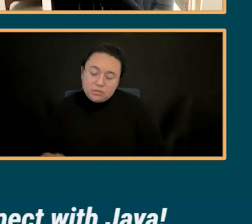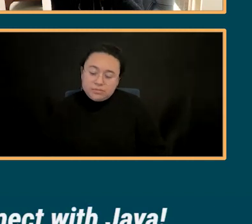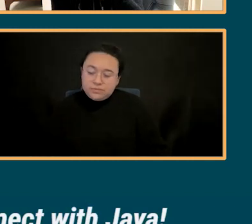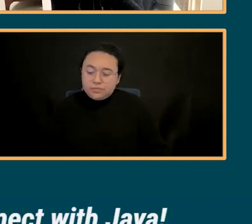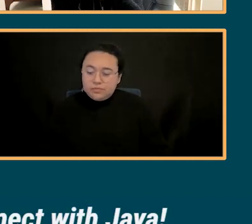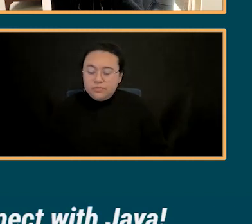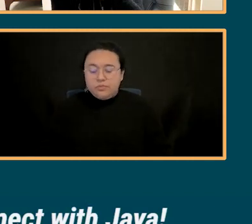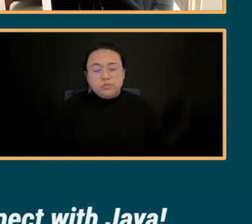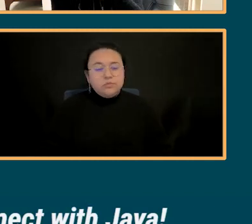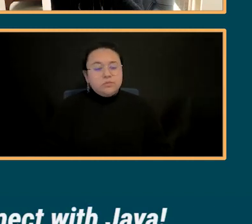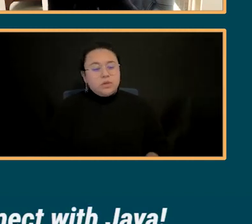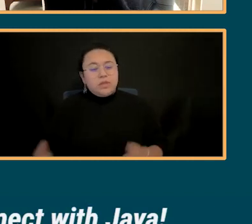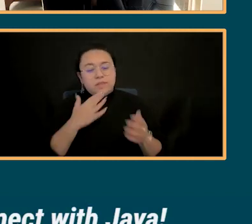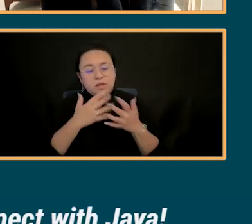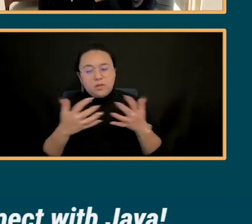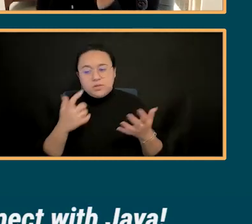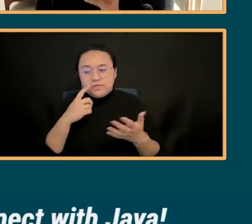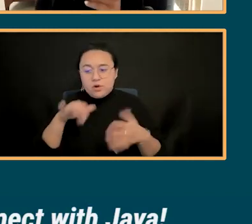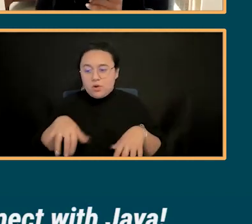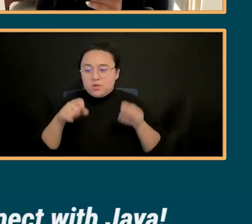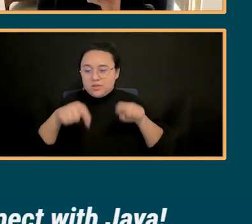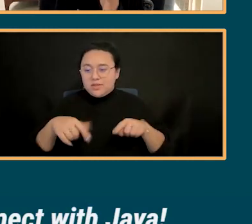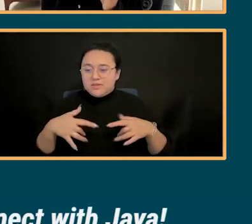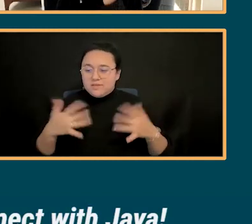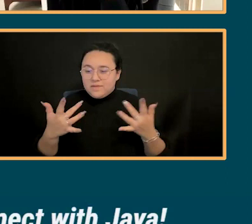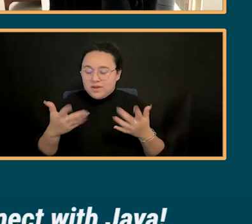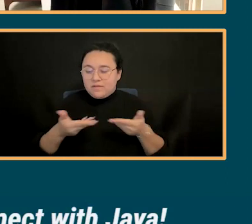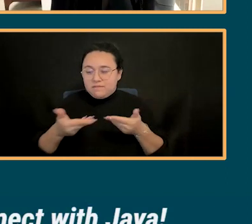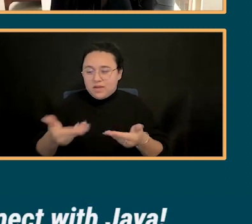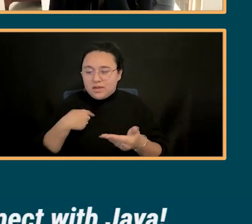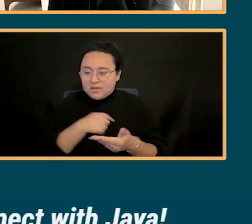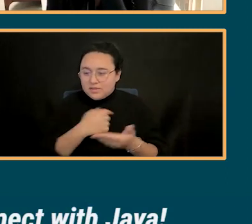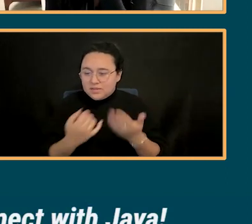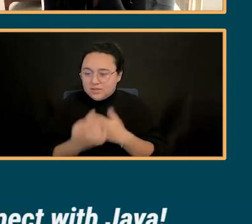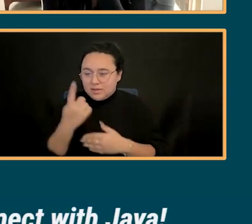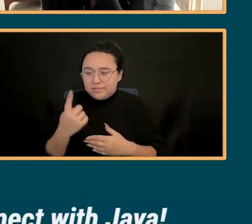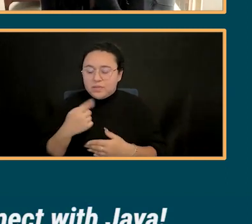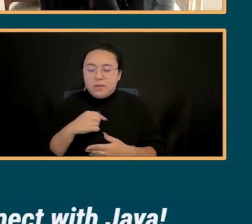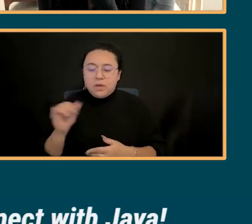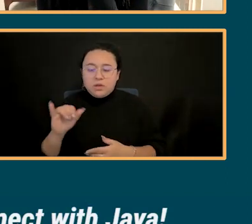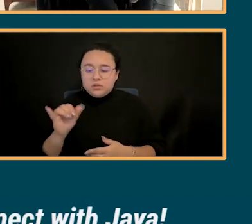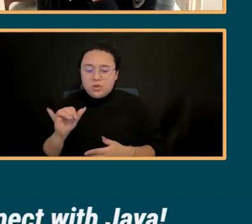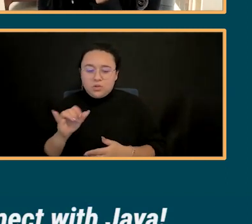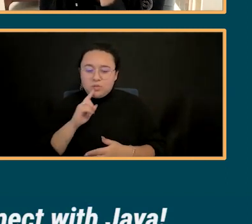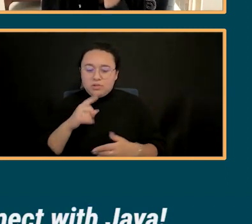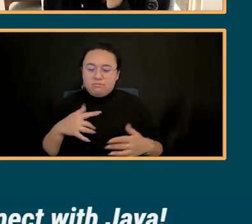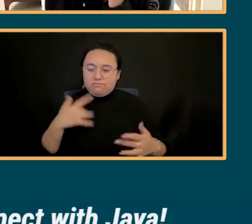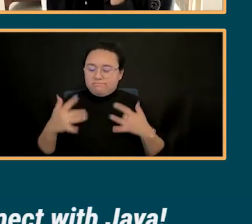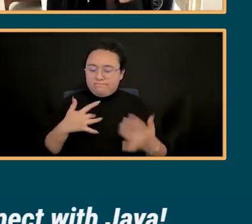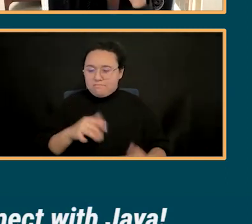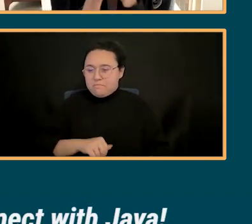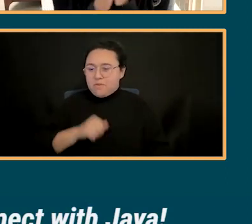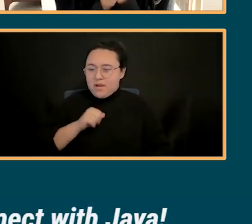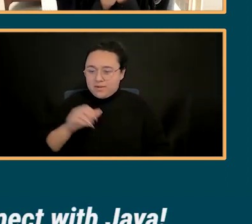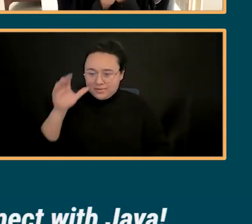First, thank you so much for hosting this and having us all on today. And I'm also just really beaming with pride hearing